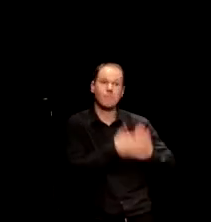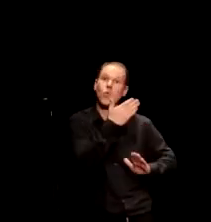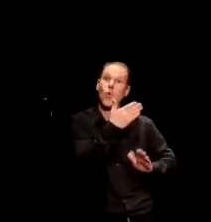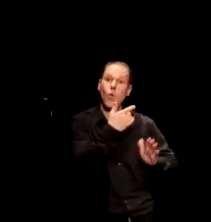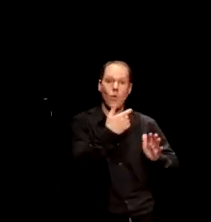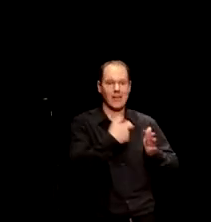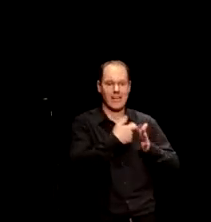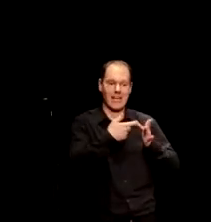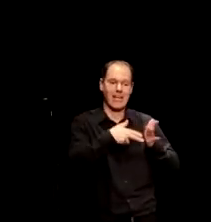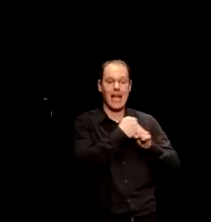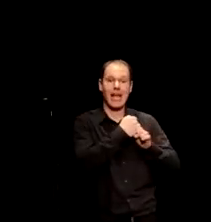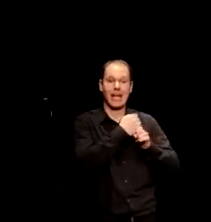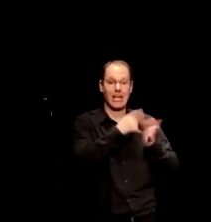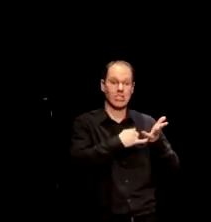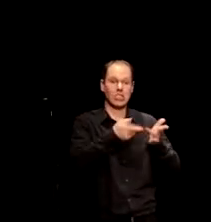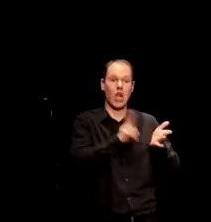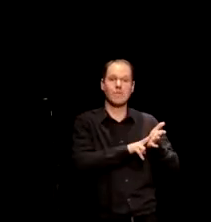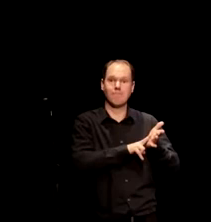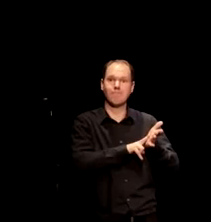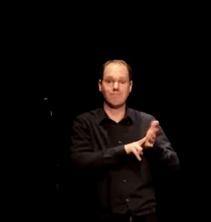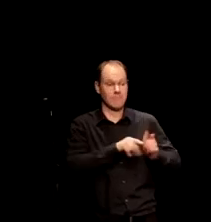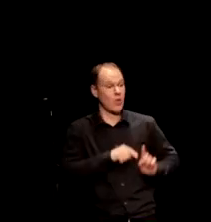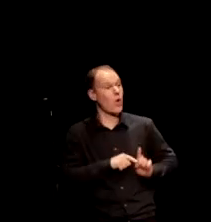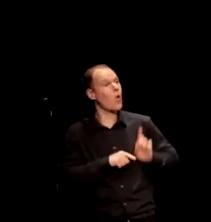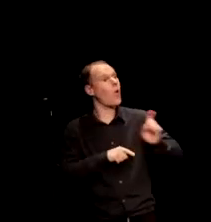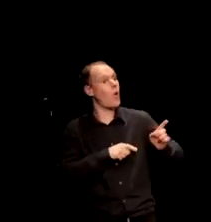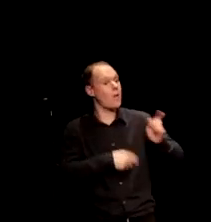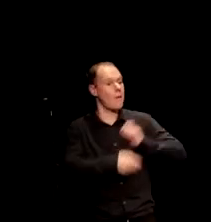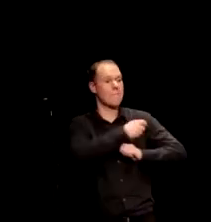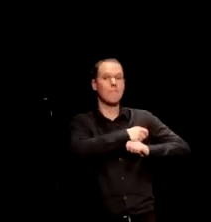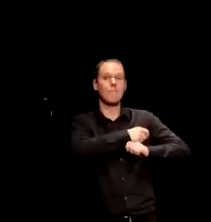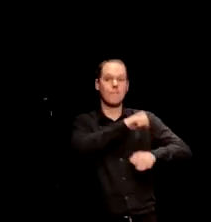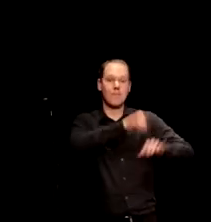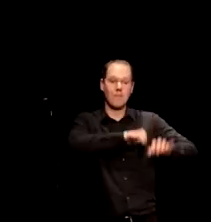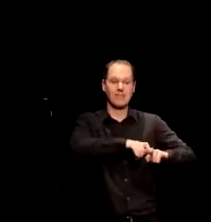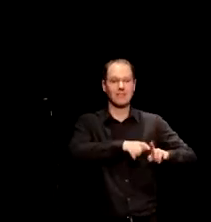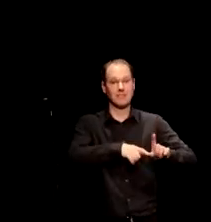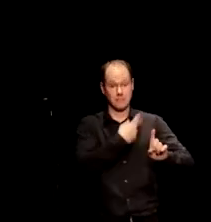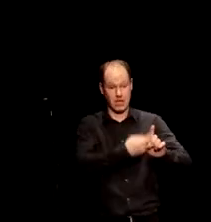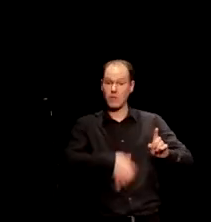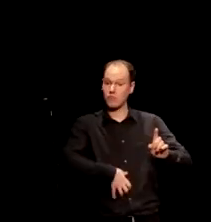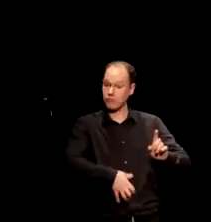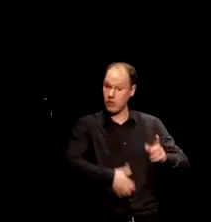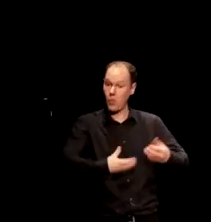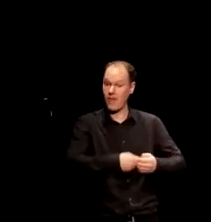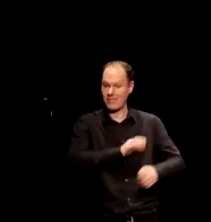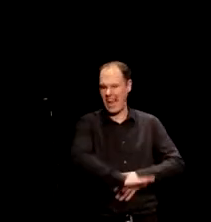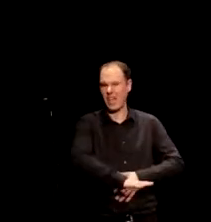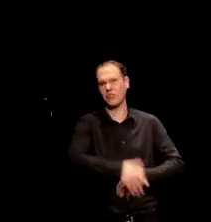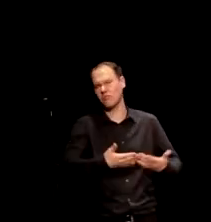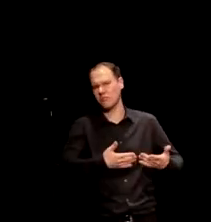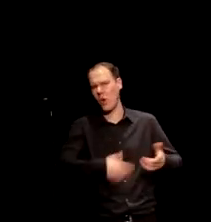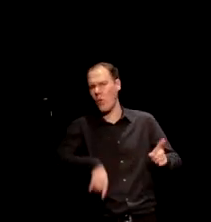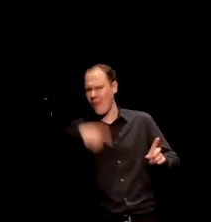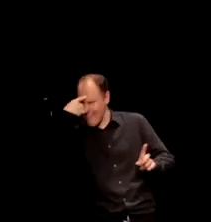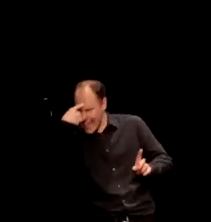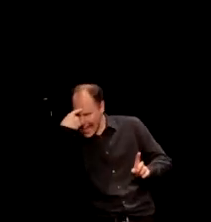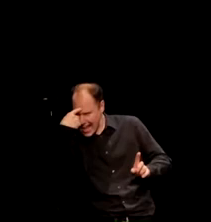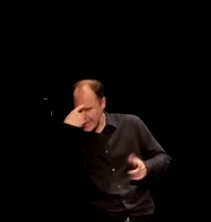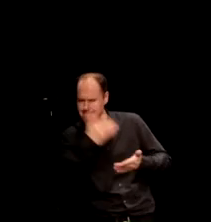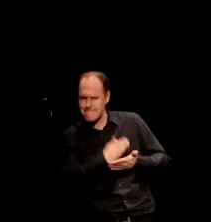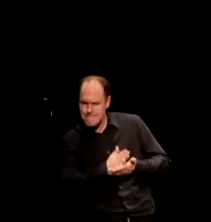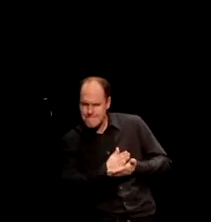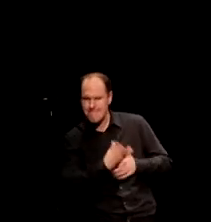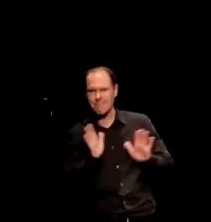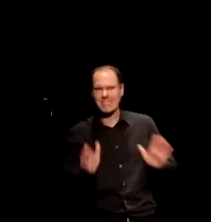Fitzroy makes love to her and seduces her under a promise of marriage. She is with child. At least, we think so, but it is